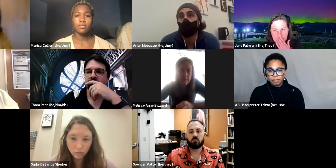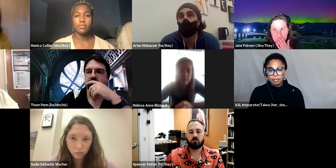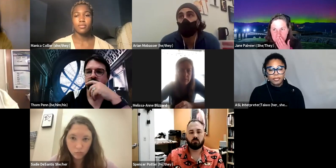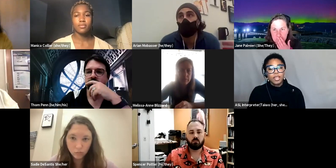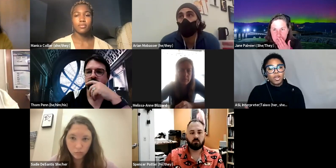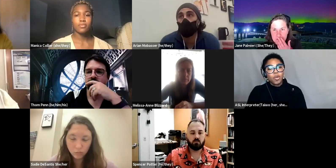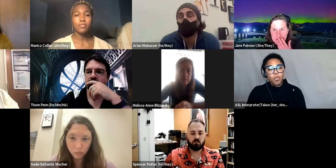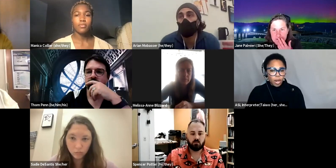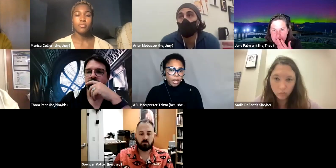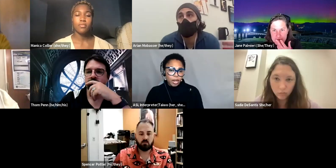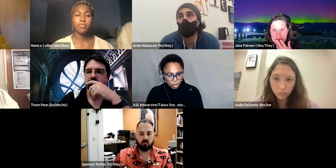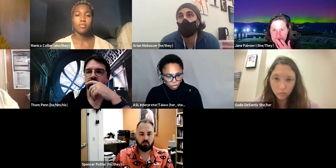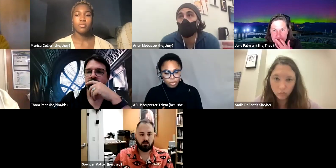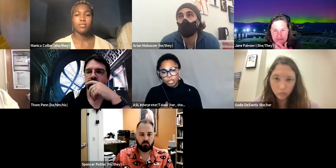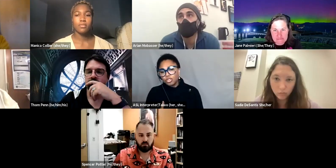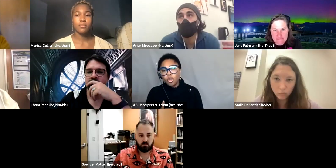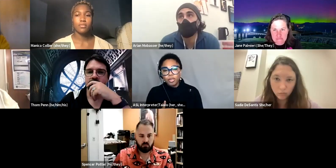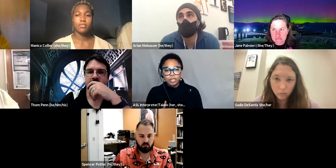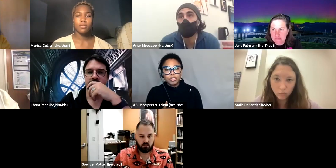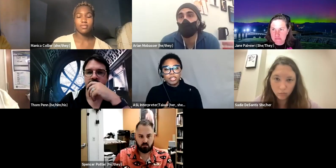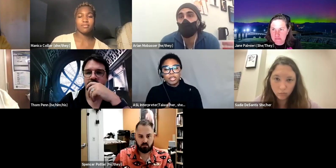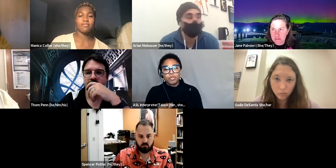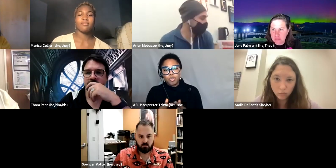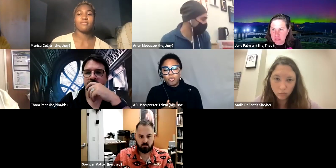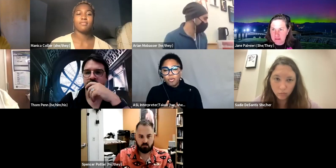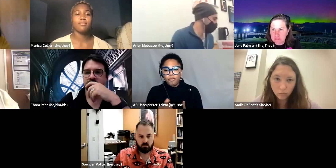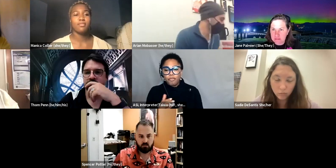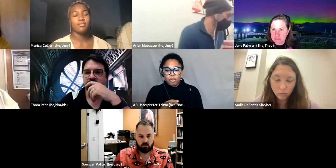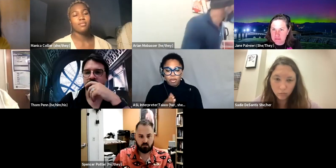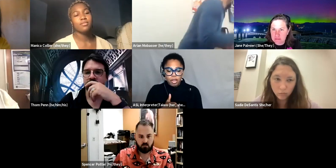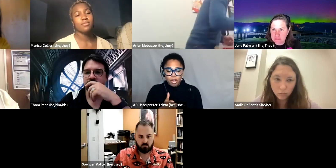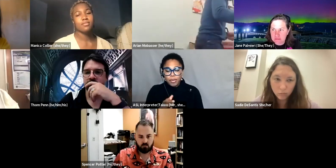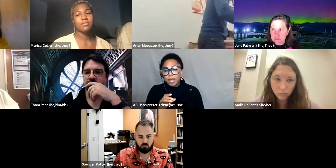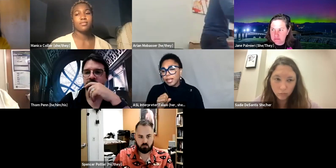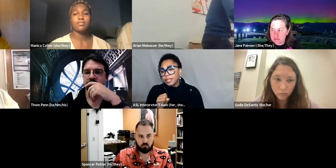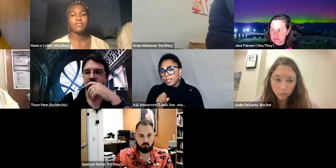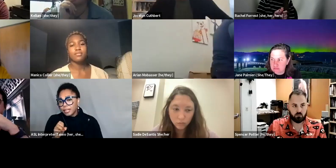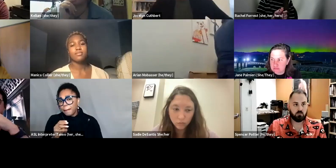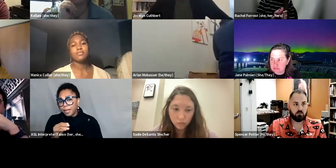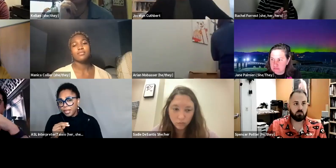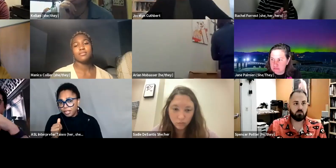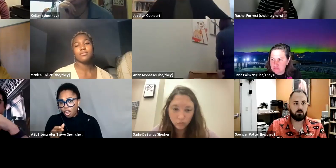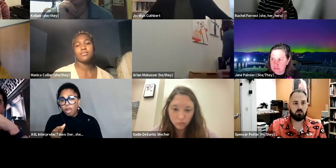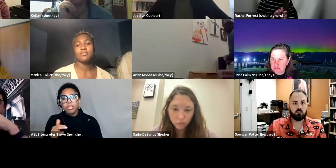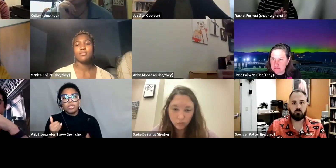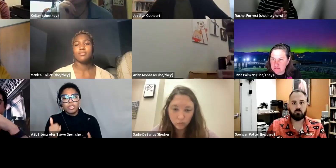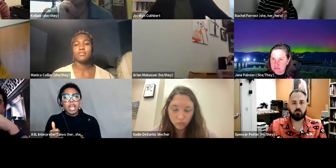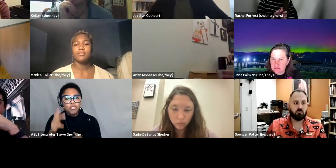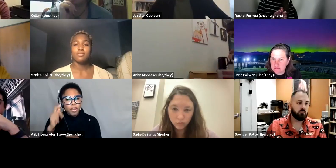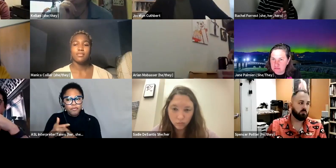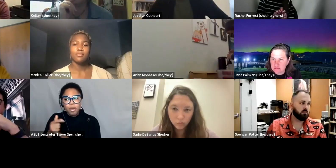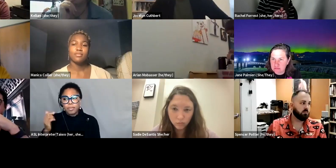Welcome to the third week of our career seminar. You have heard from our past graduates. Now I'd love to hear concerns